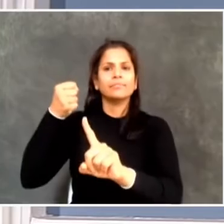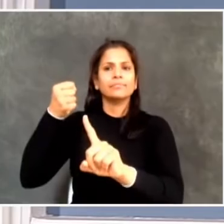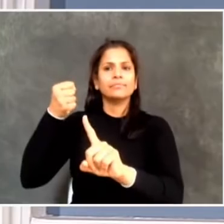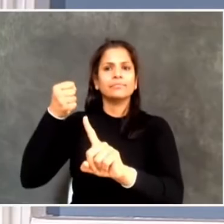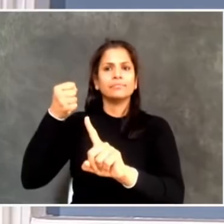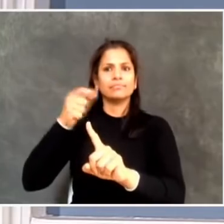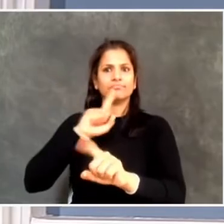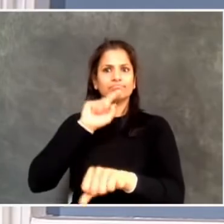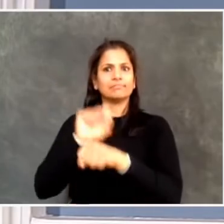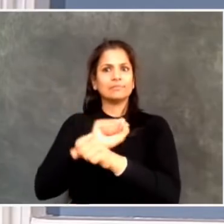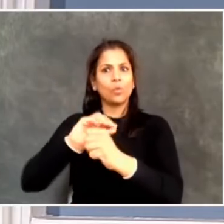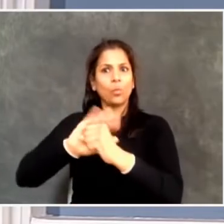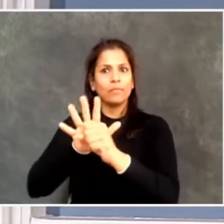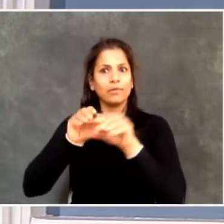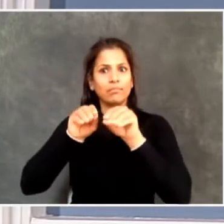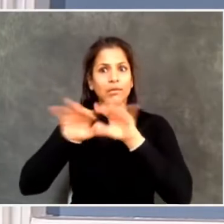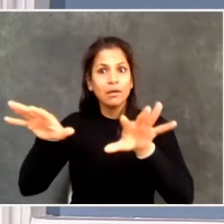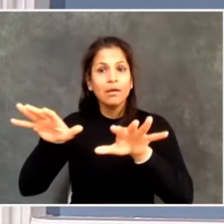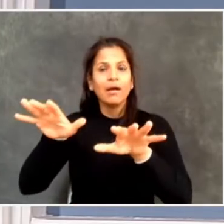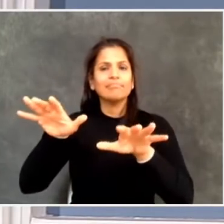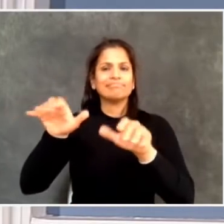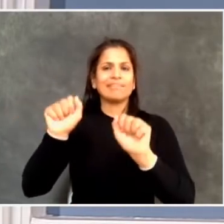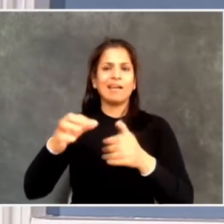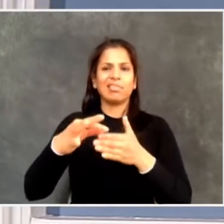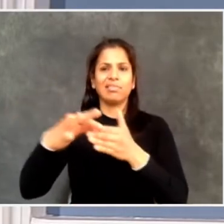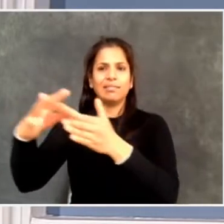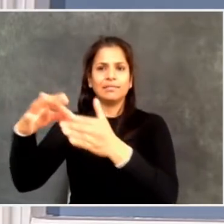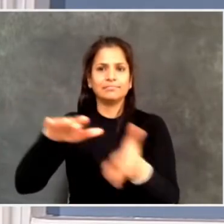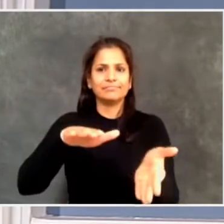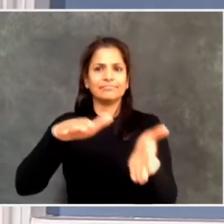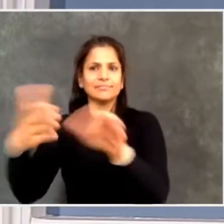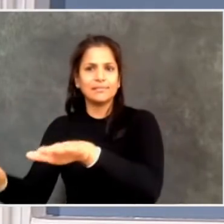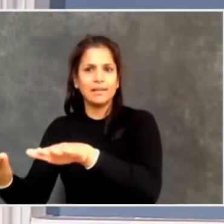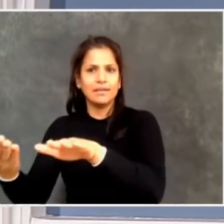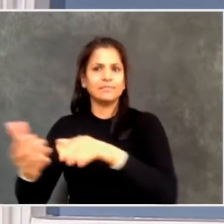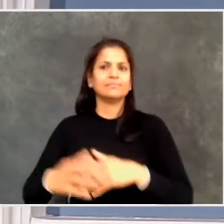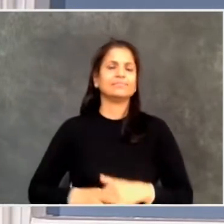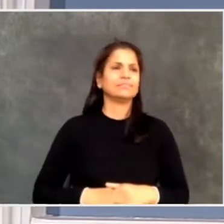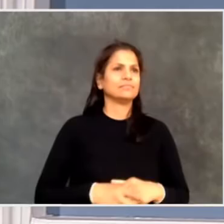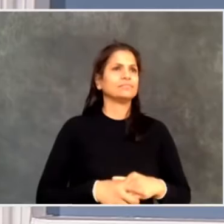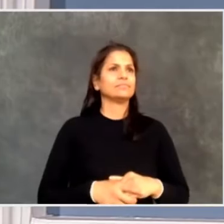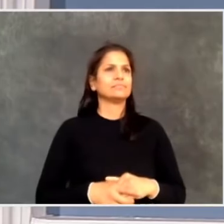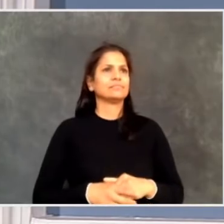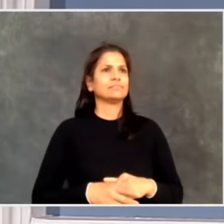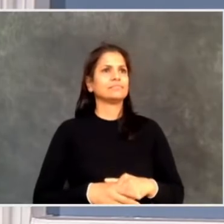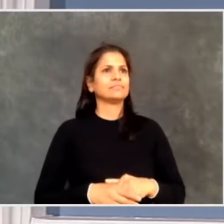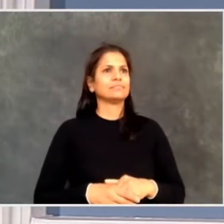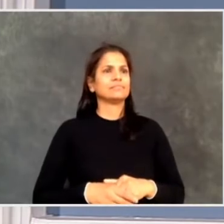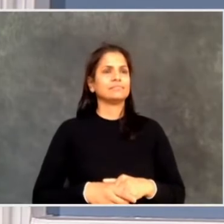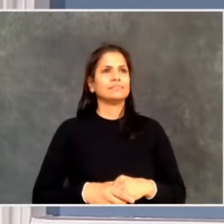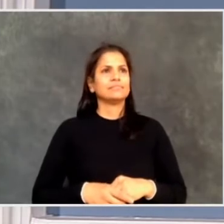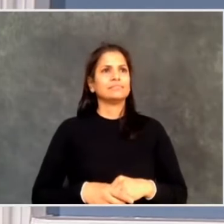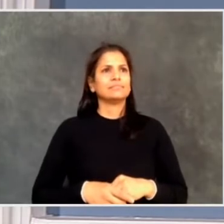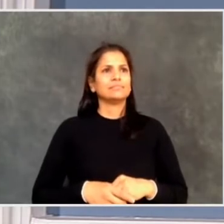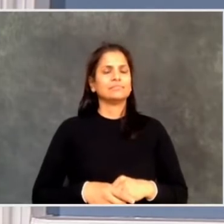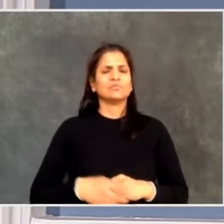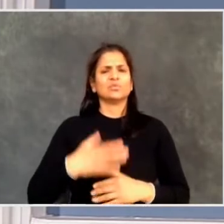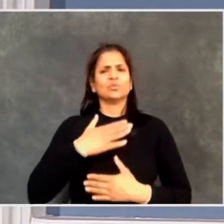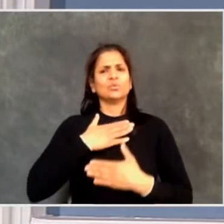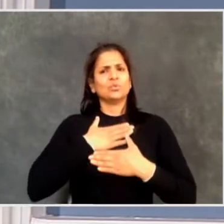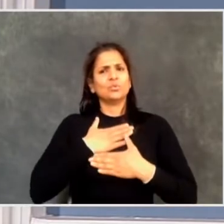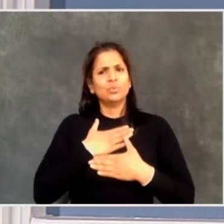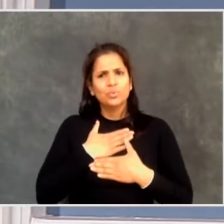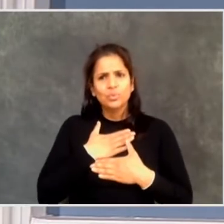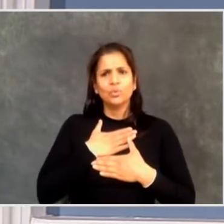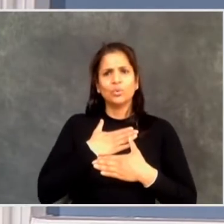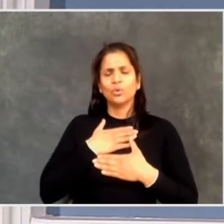though we have made lots of efforts to reassure people that all of our public hospitals see